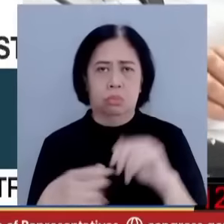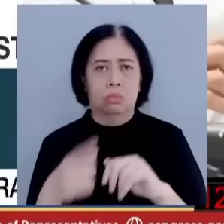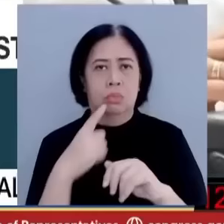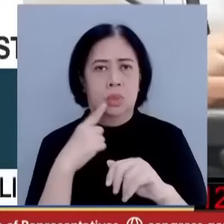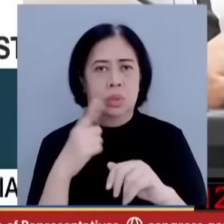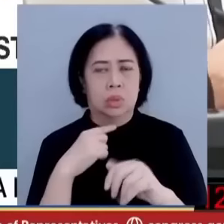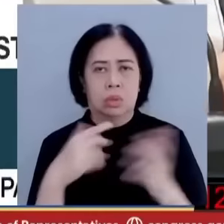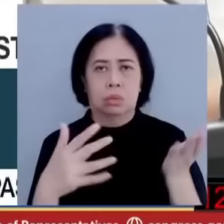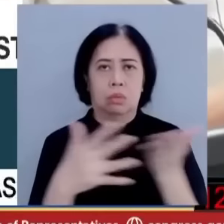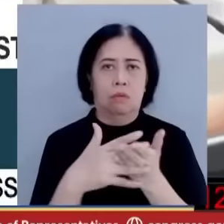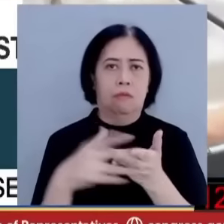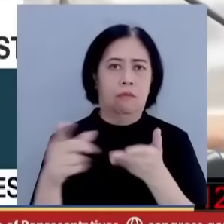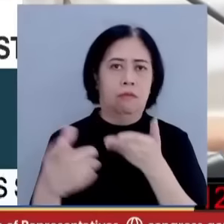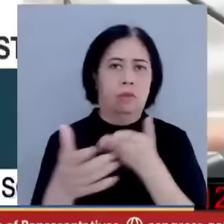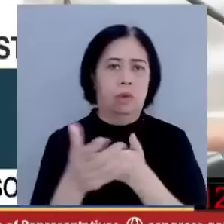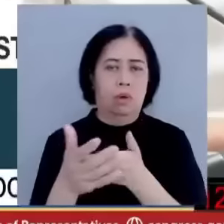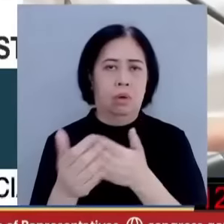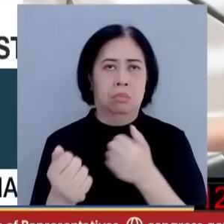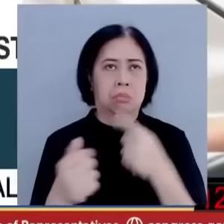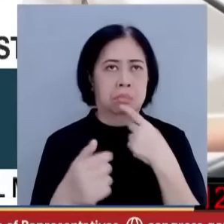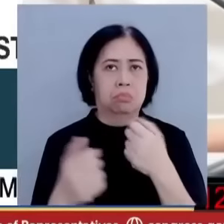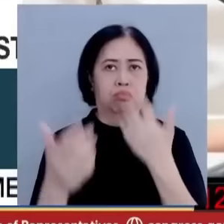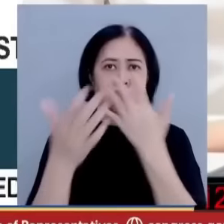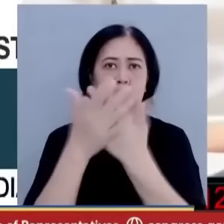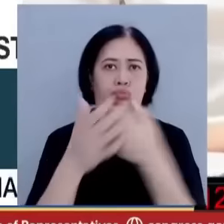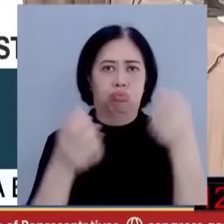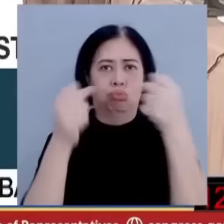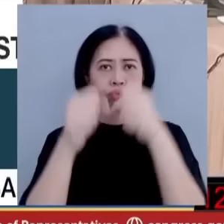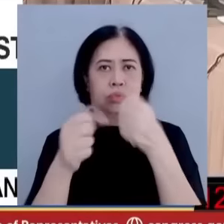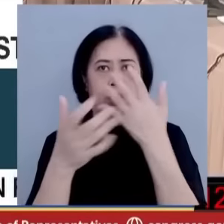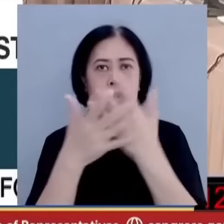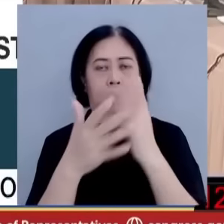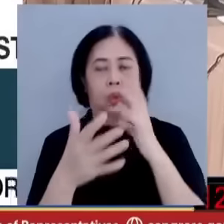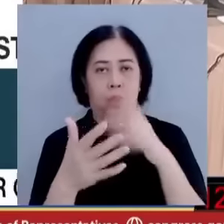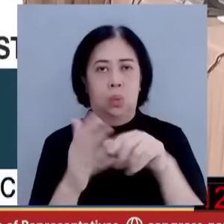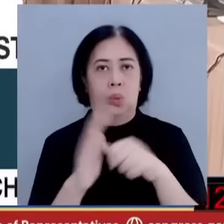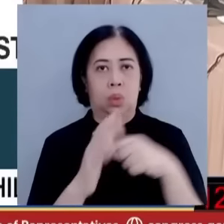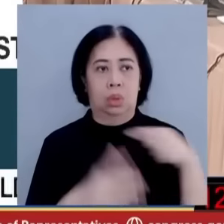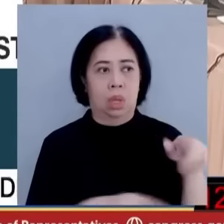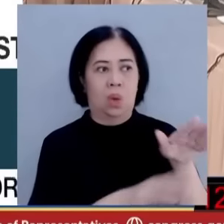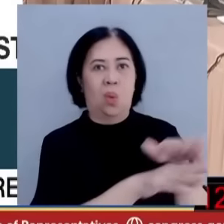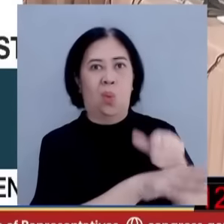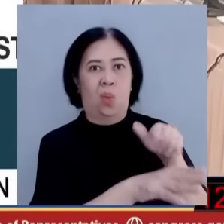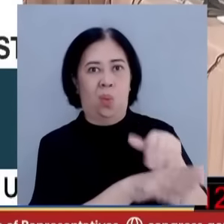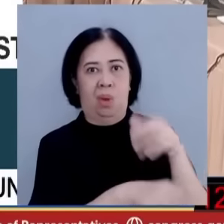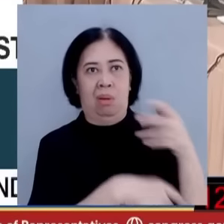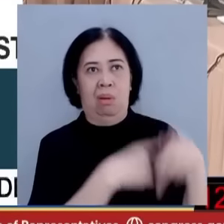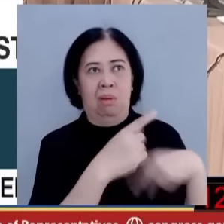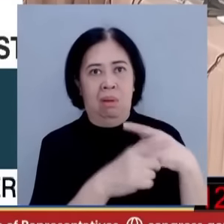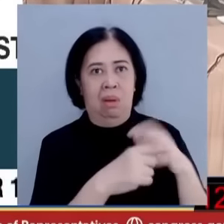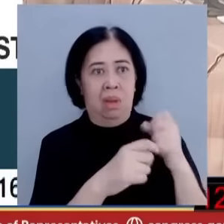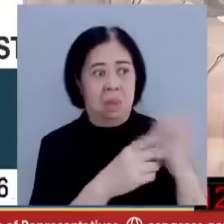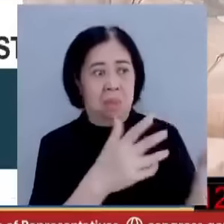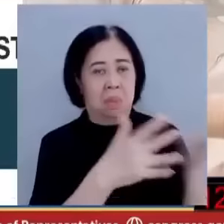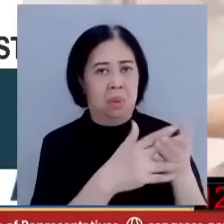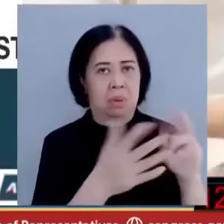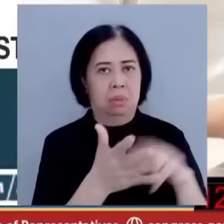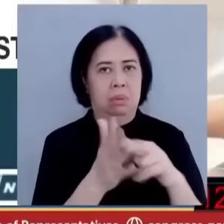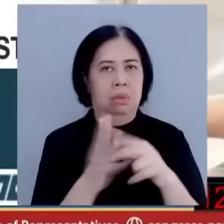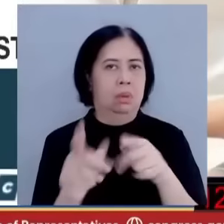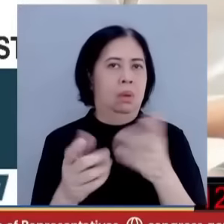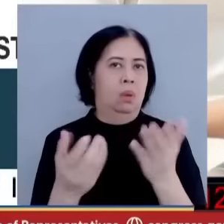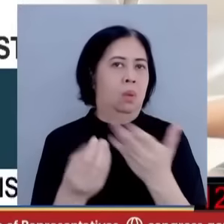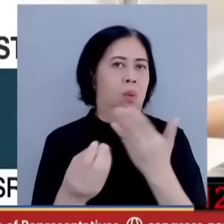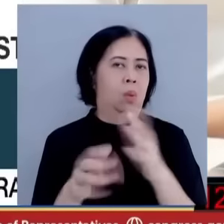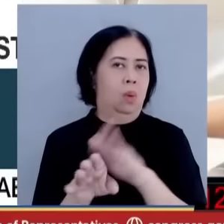case against them, put them behind bars and so on and so forth, because that will make a martyr out of them. Mm-hmm. From day one, I think the game plan